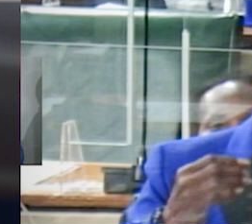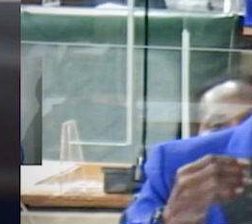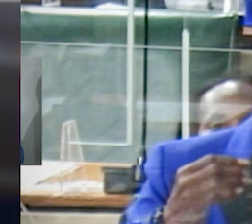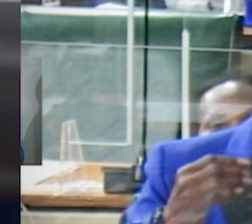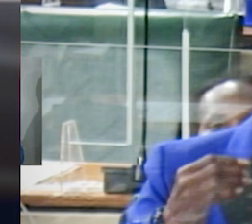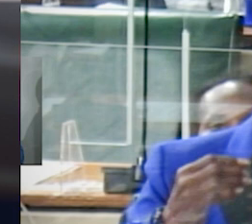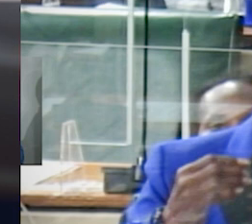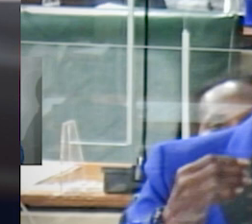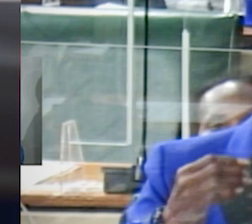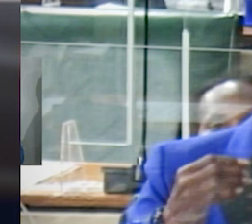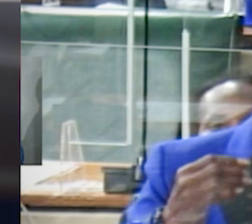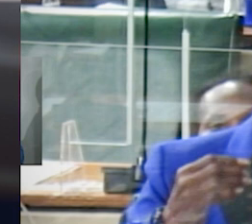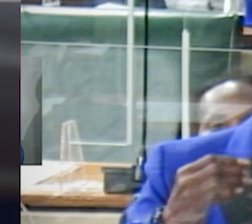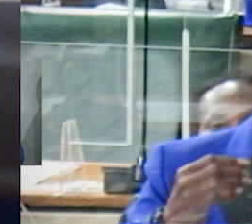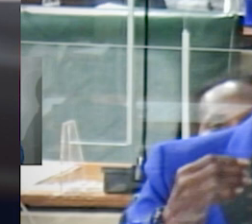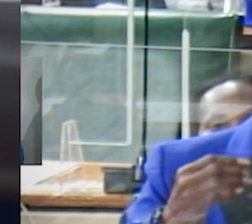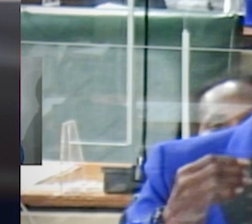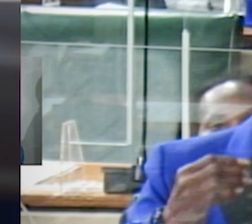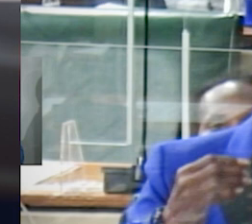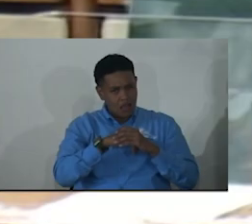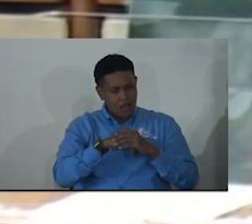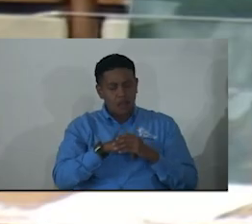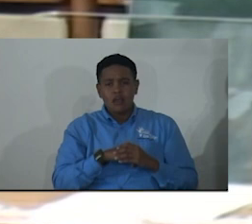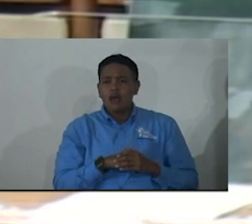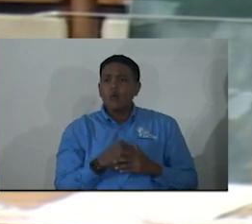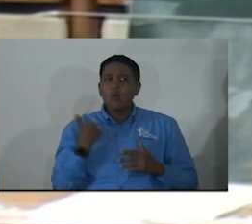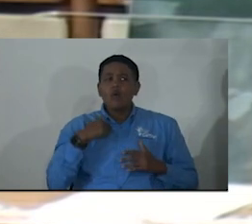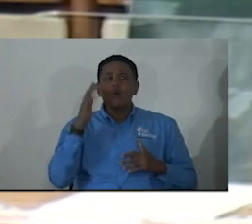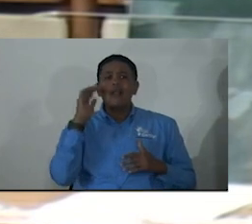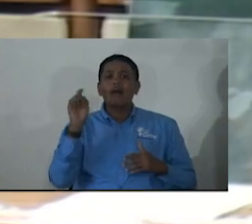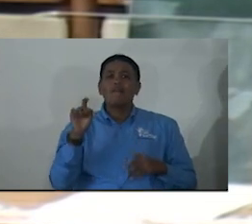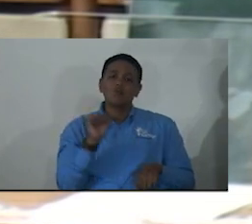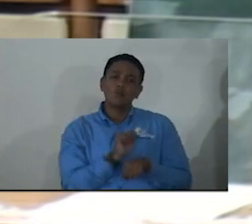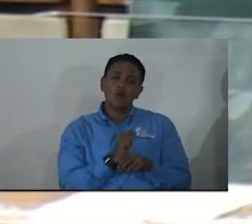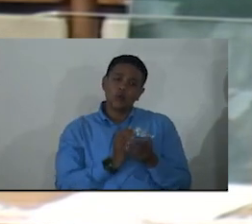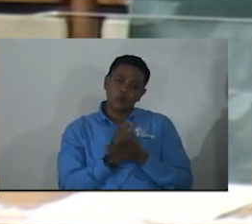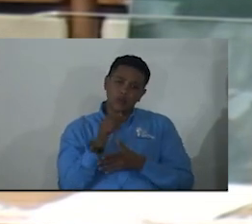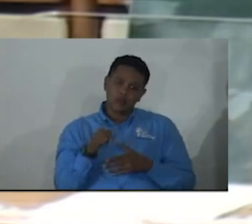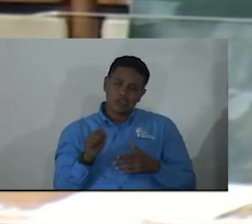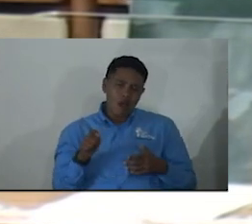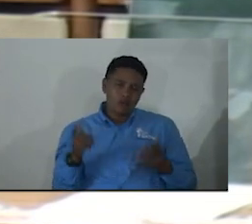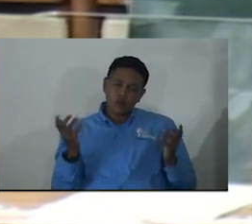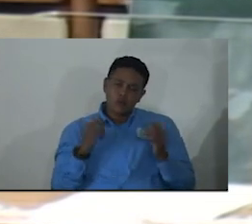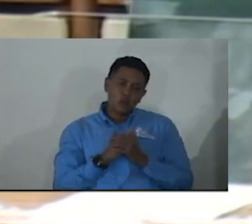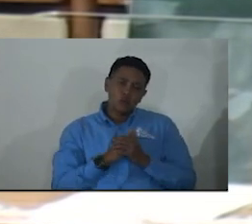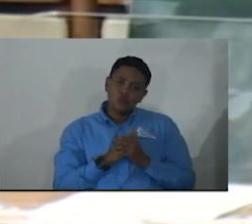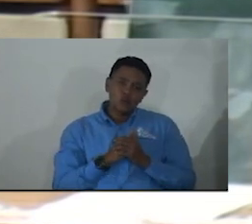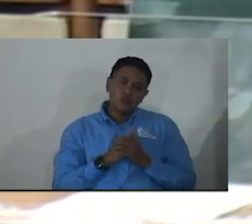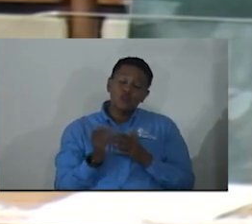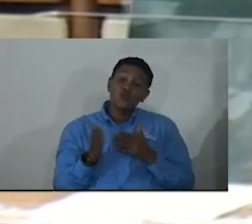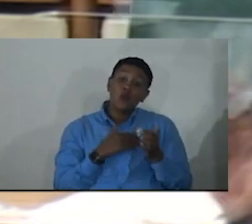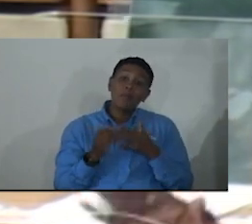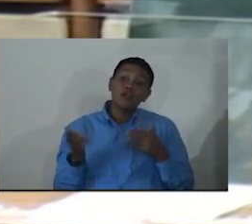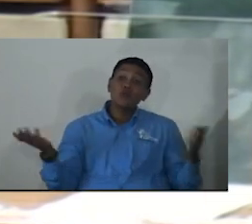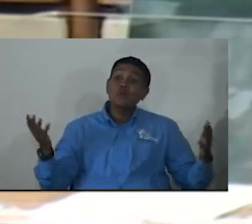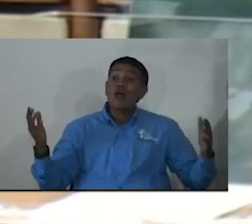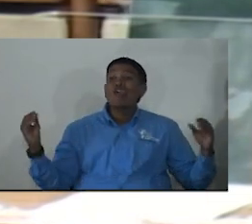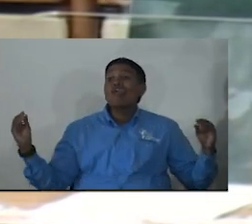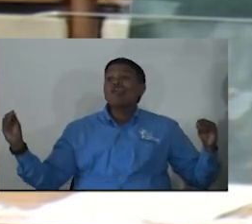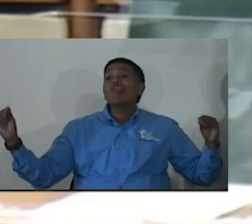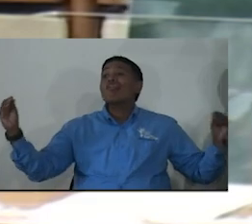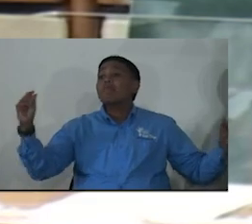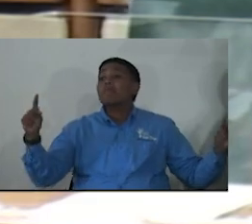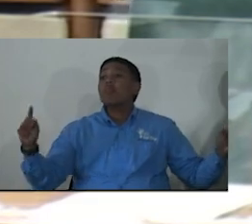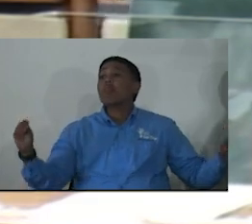$50 million, an increase of $10 million. The Portfolio Minister says further support is being sorted as the needs are many for those